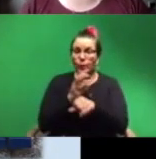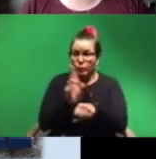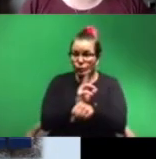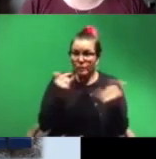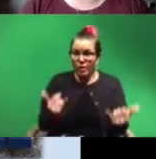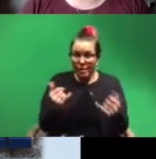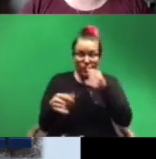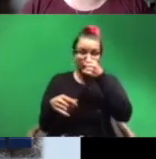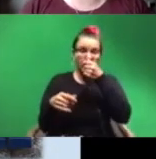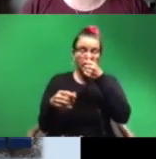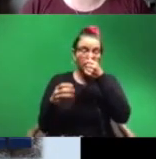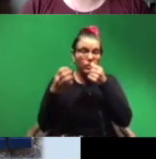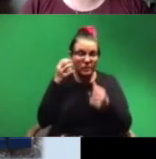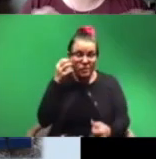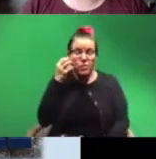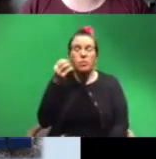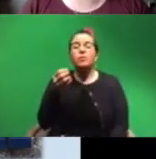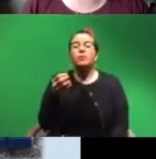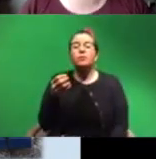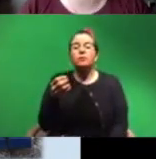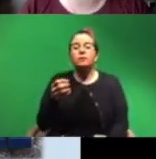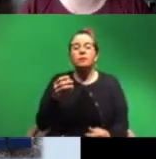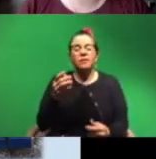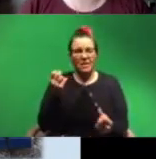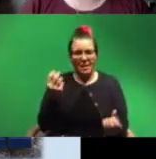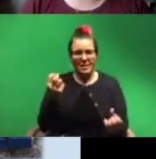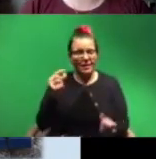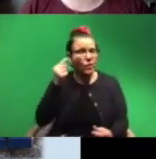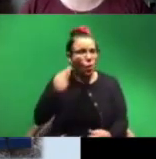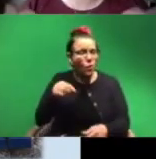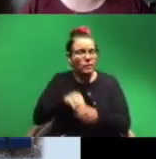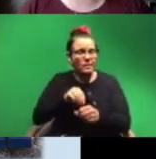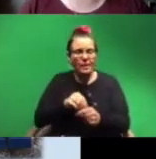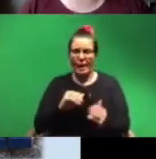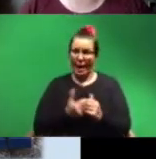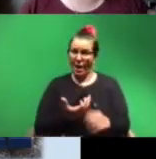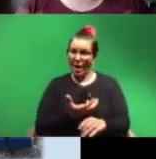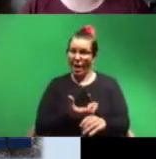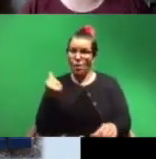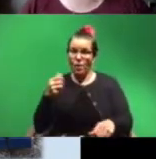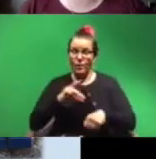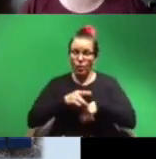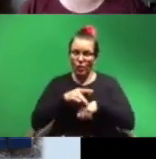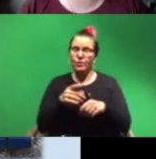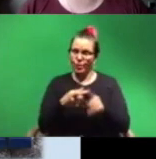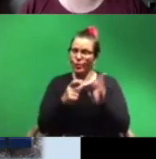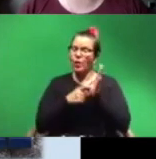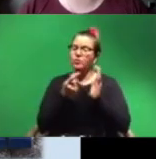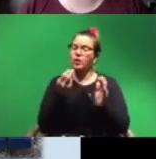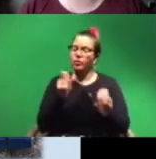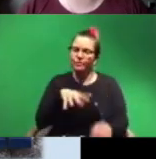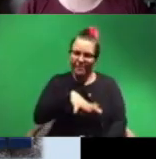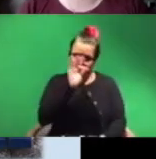now, your mobile phones, there's loads of gold in mobile phones. And to get that gold out of the earth, you needed a geologist to know where the gold